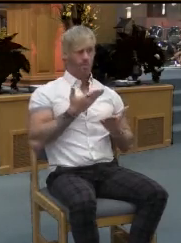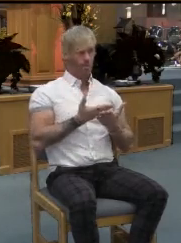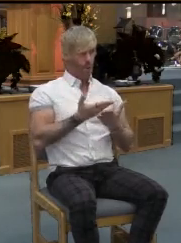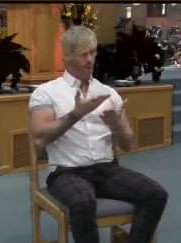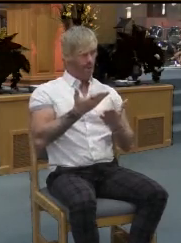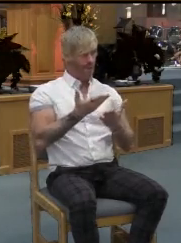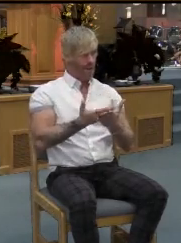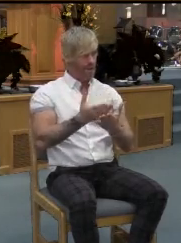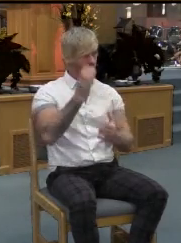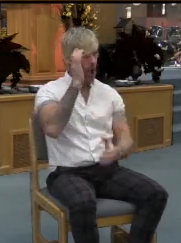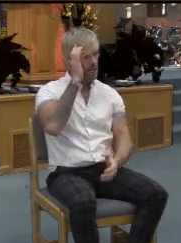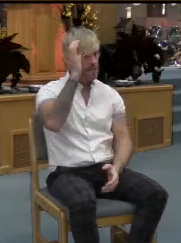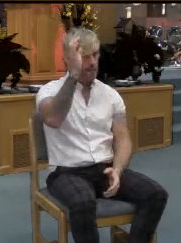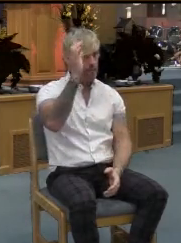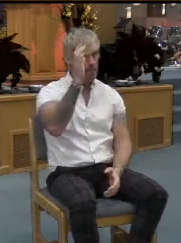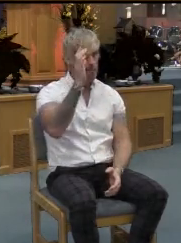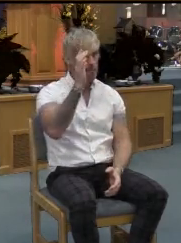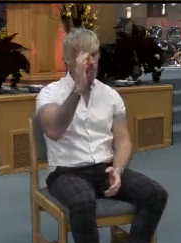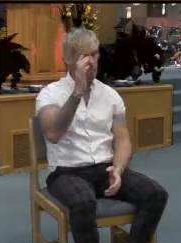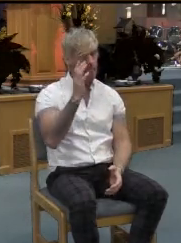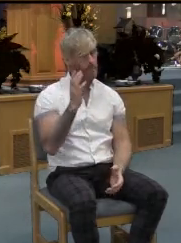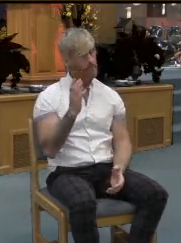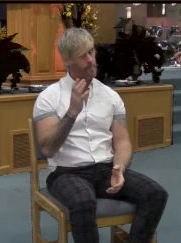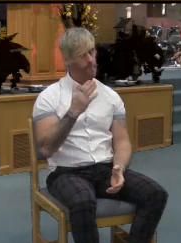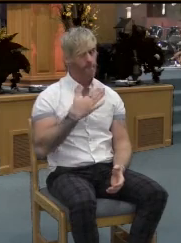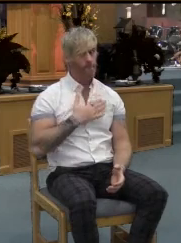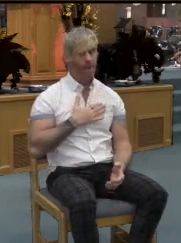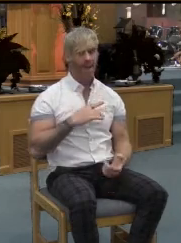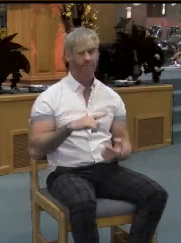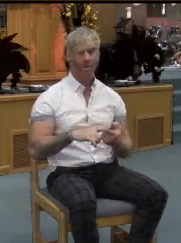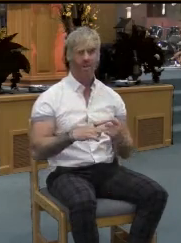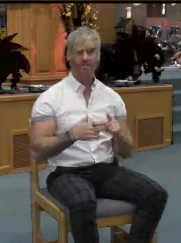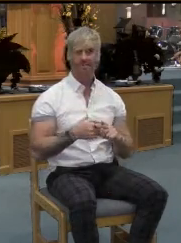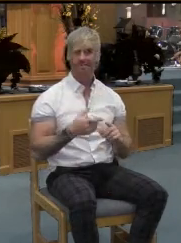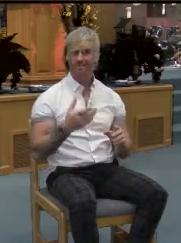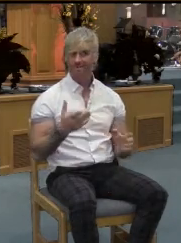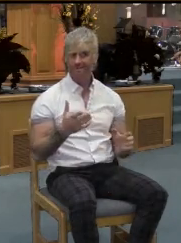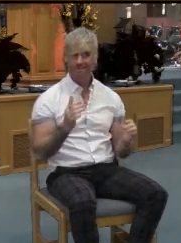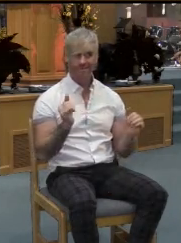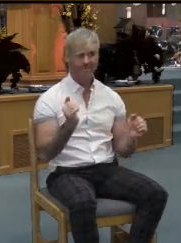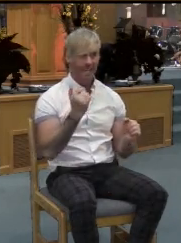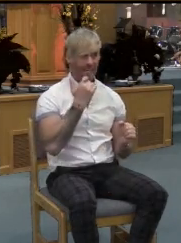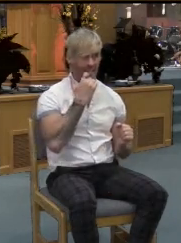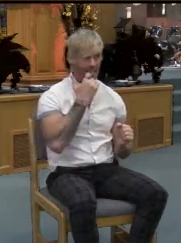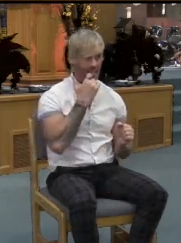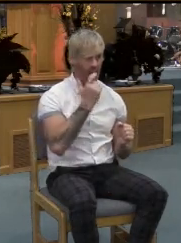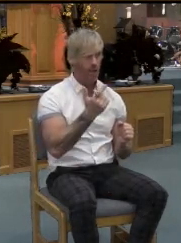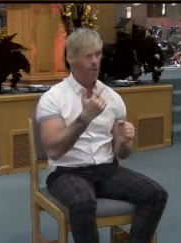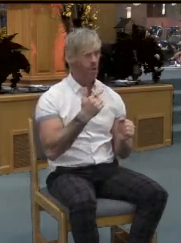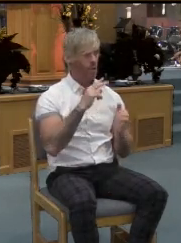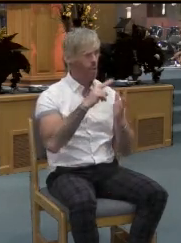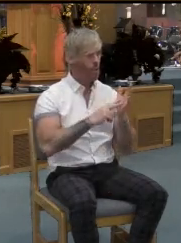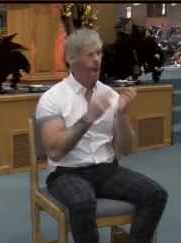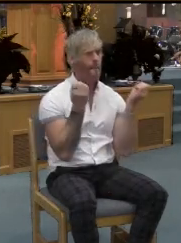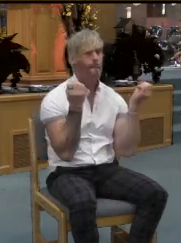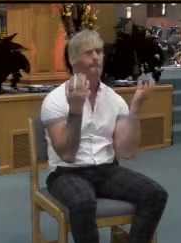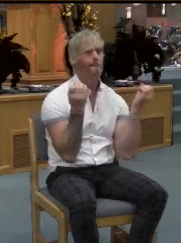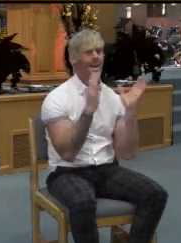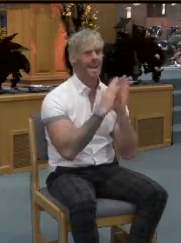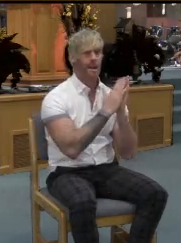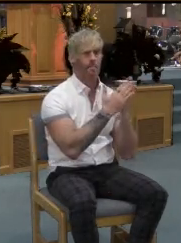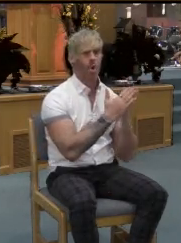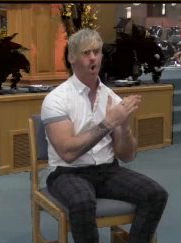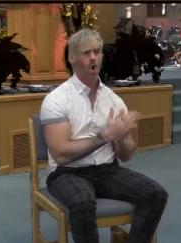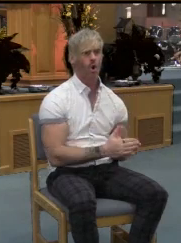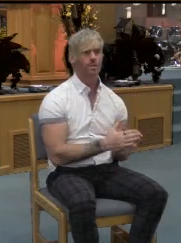concept. And yet, my friend, I can say to you, after having read numerous books and listened to